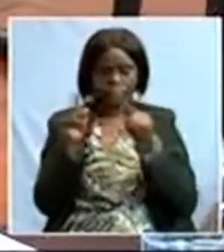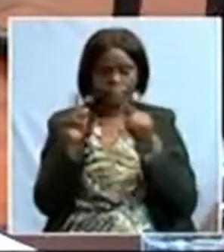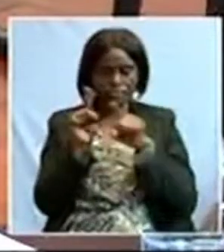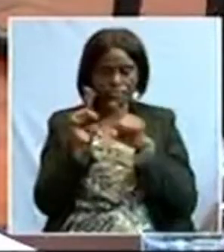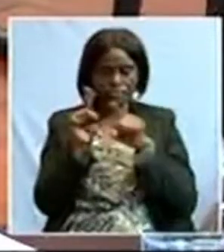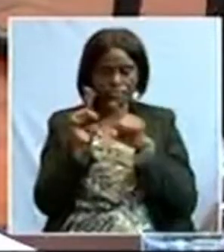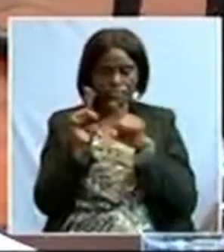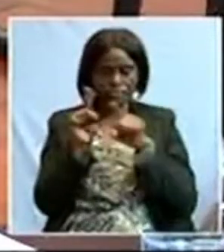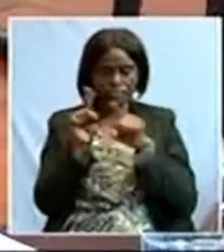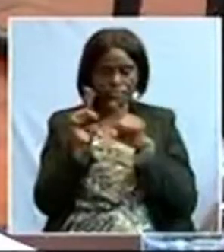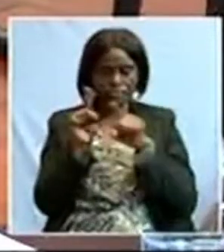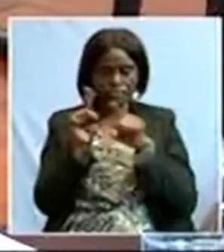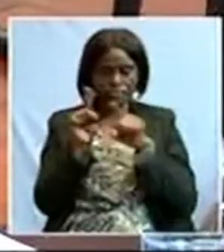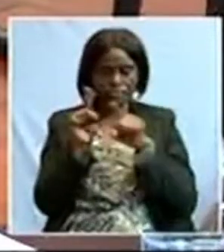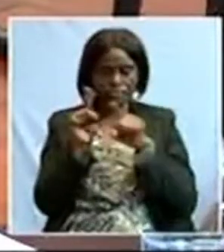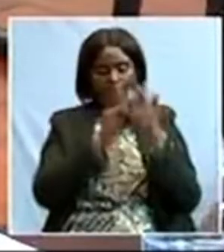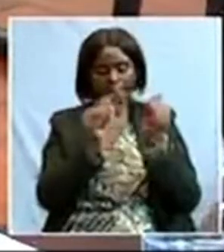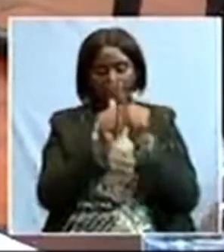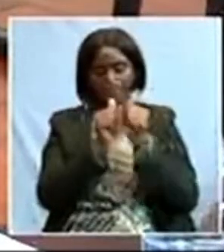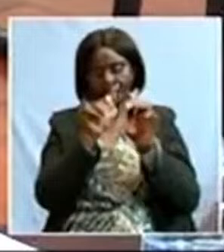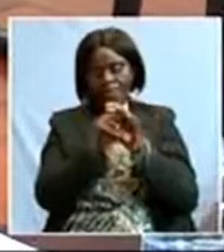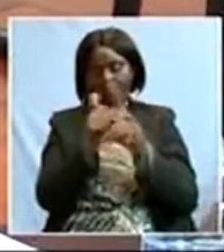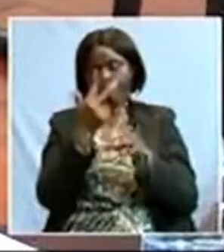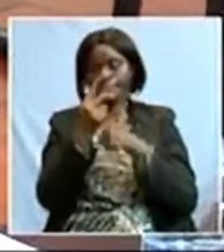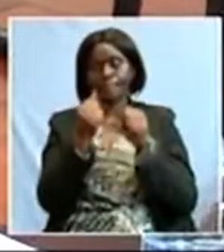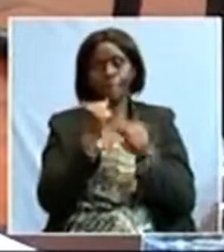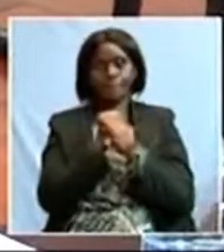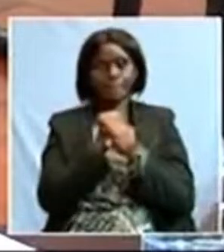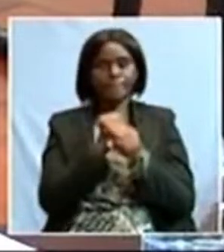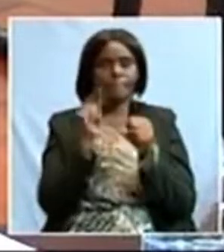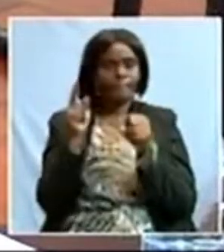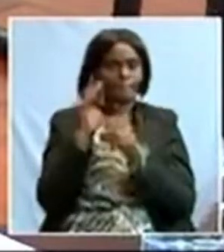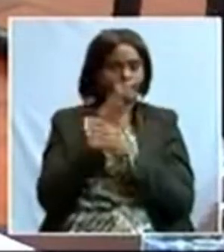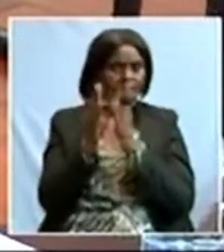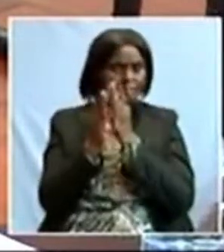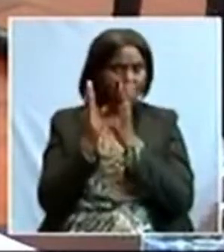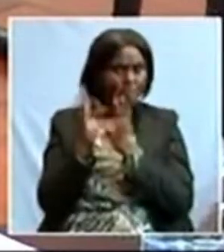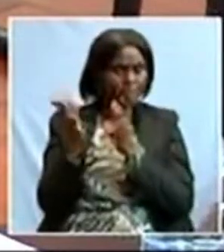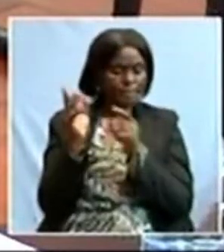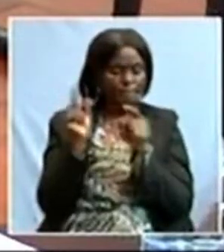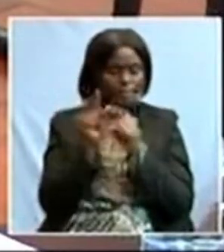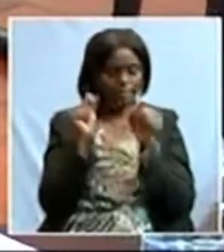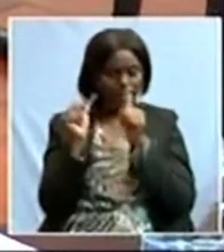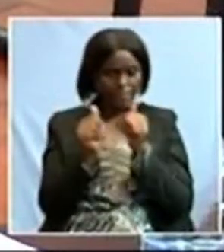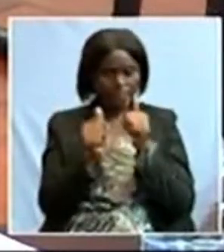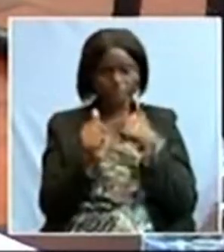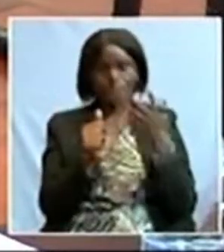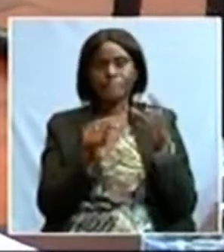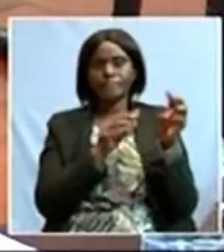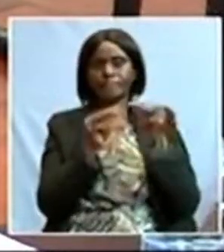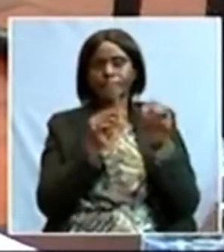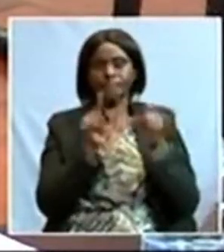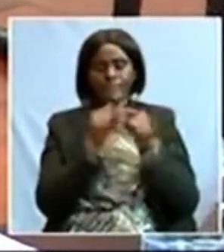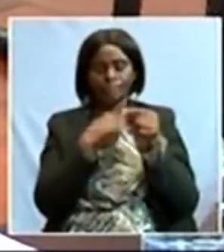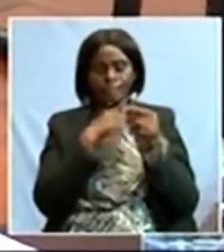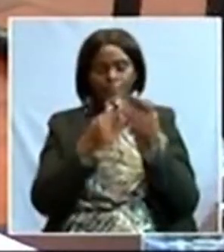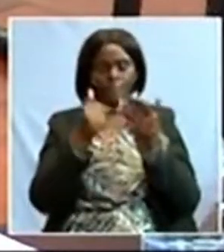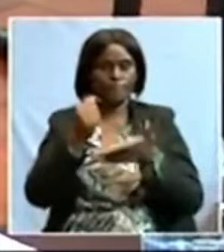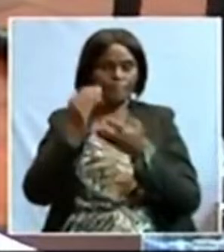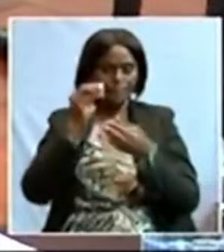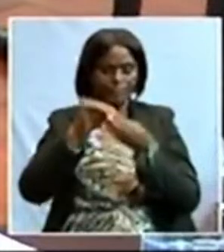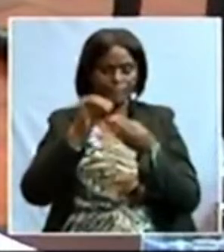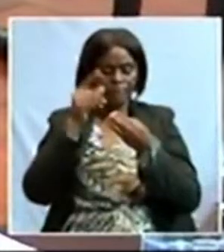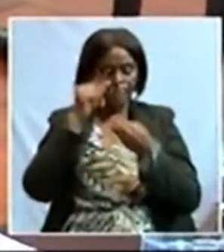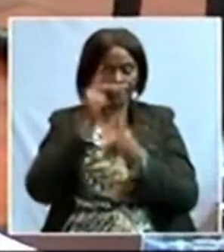the street lights were placed just within the 3 years by the contractor. Action taken. Management has since budgeted for